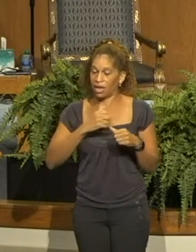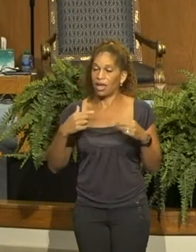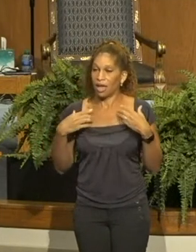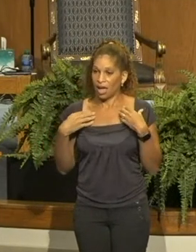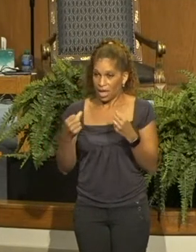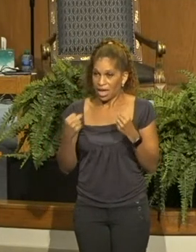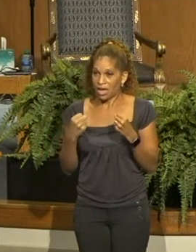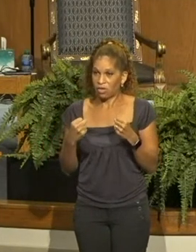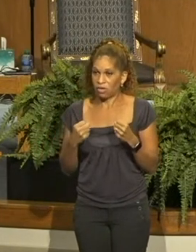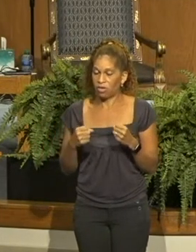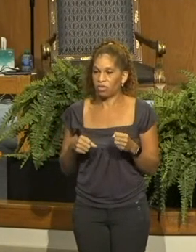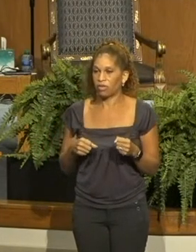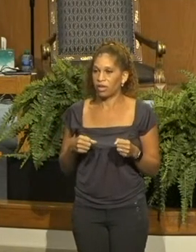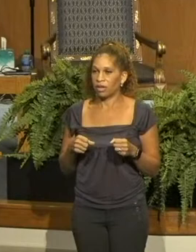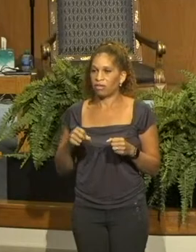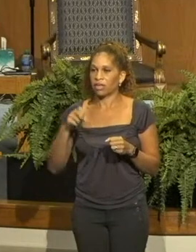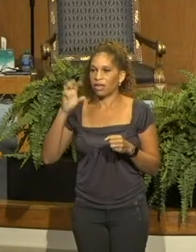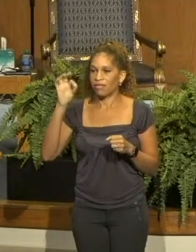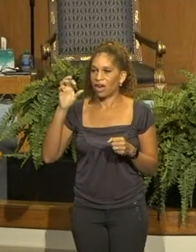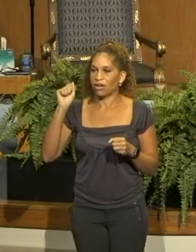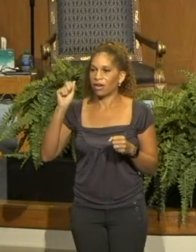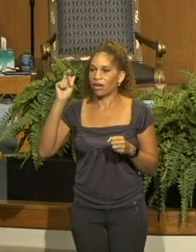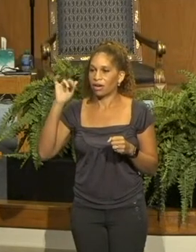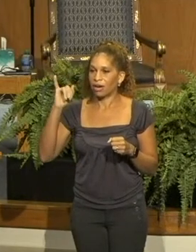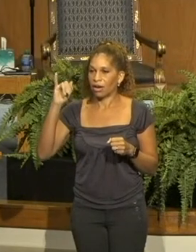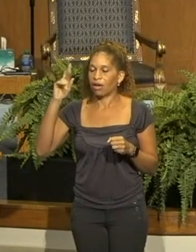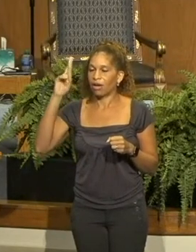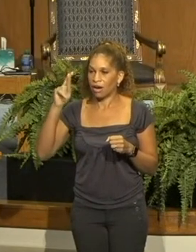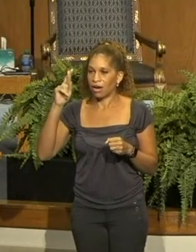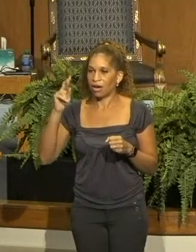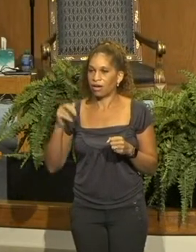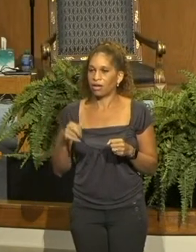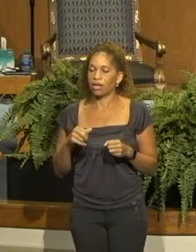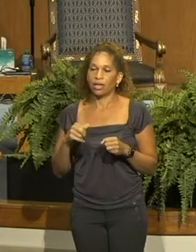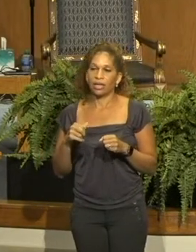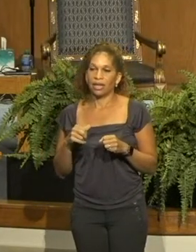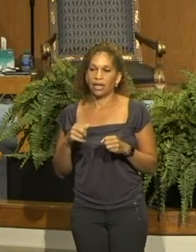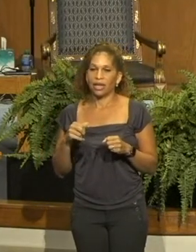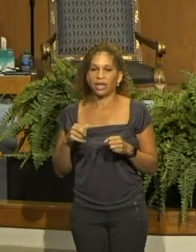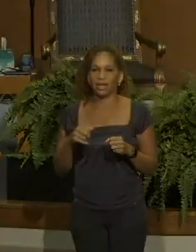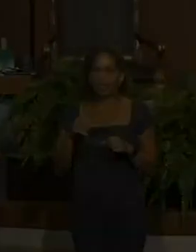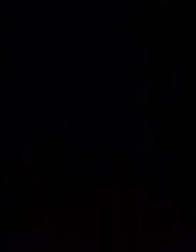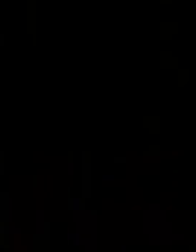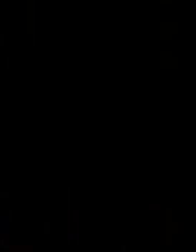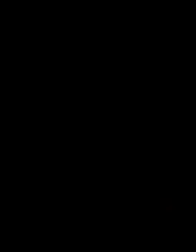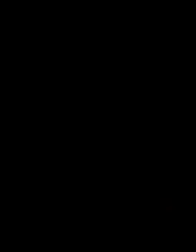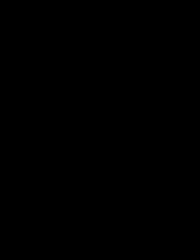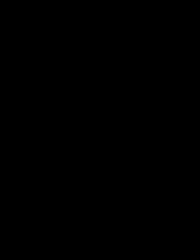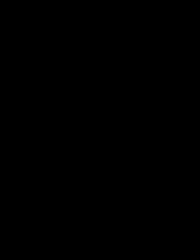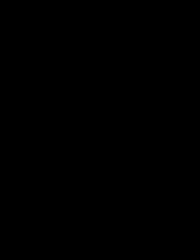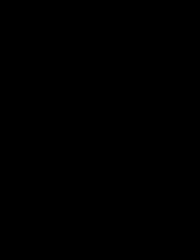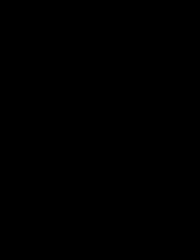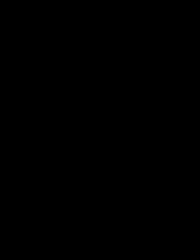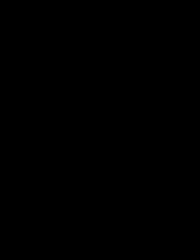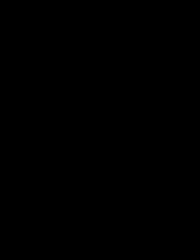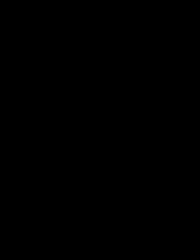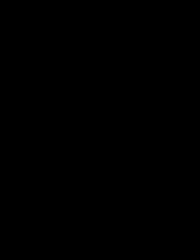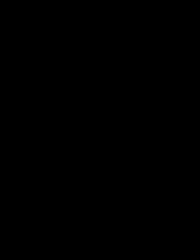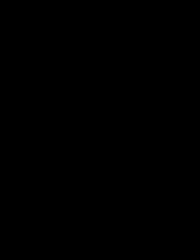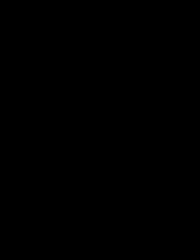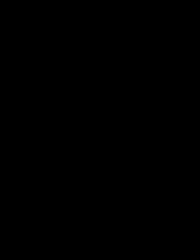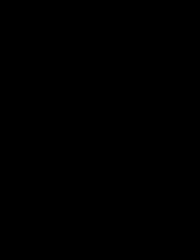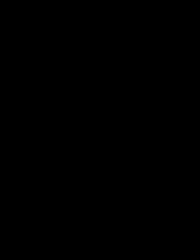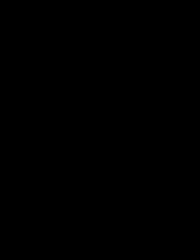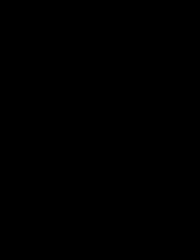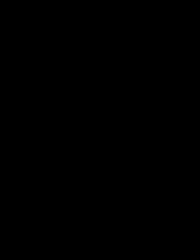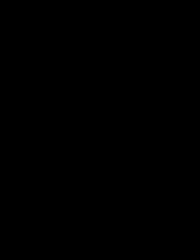that will be hosted at Jean Childs Young Middle School. Our own Terrera Hill is helping to organize that. It will be on November the 2nd.